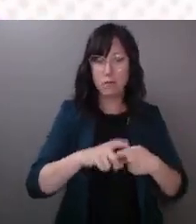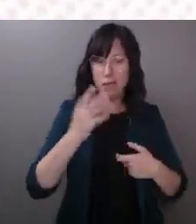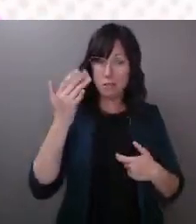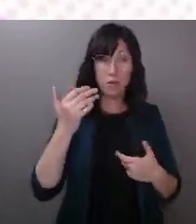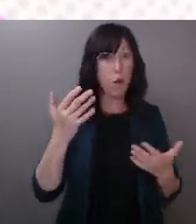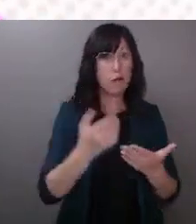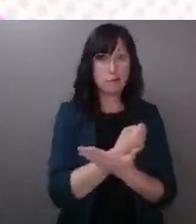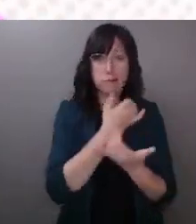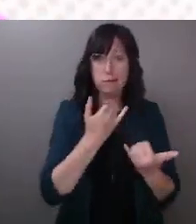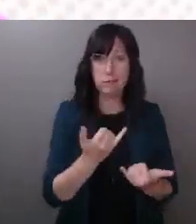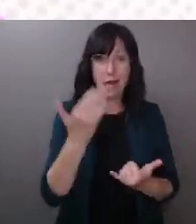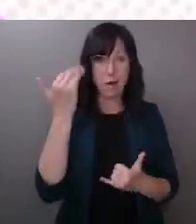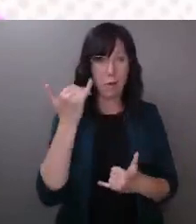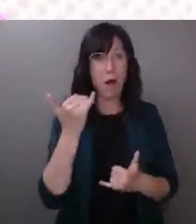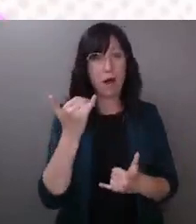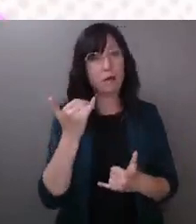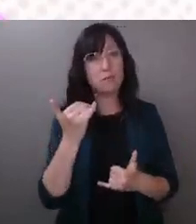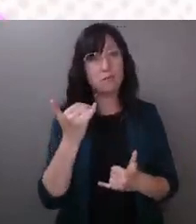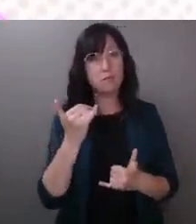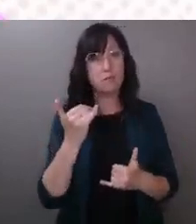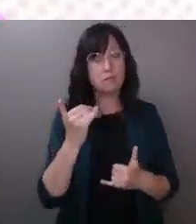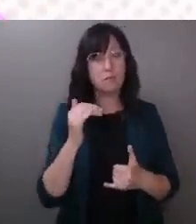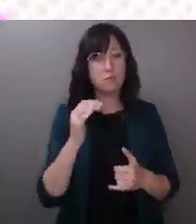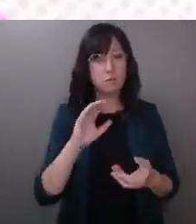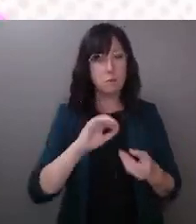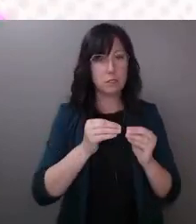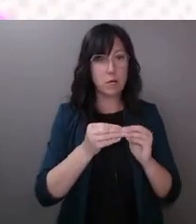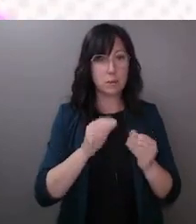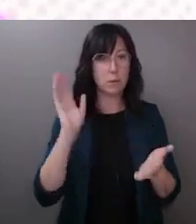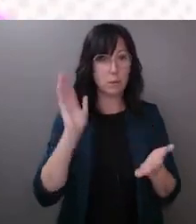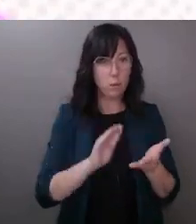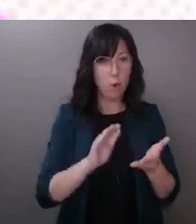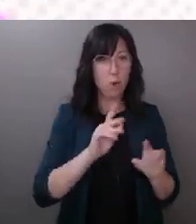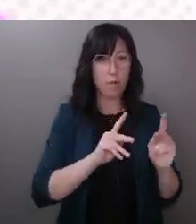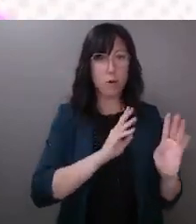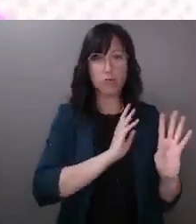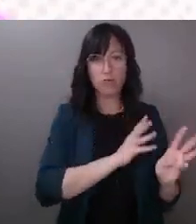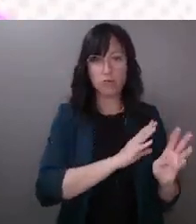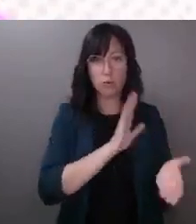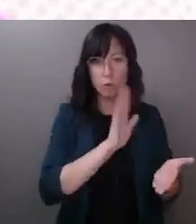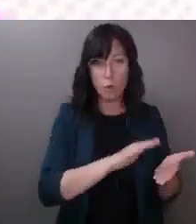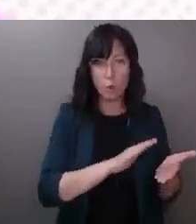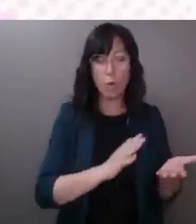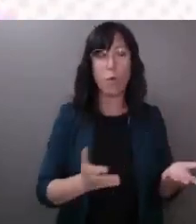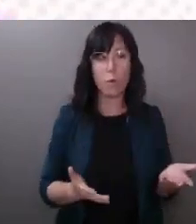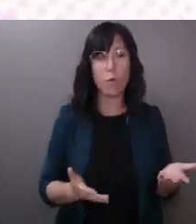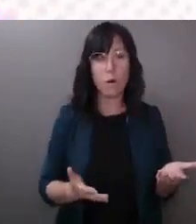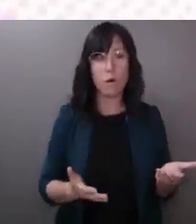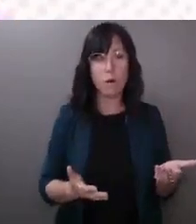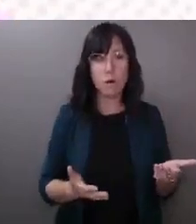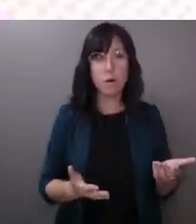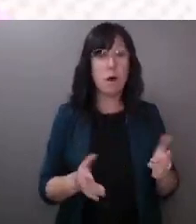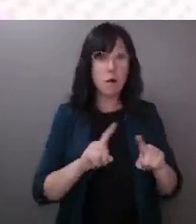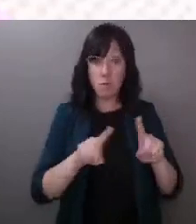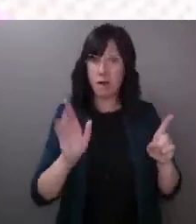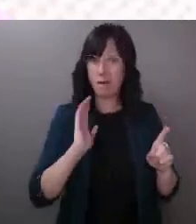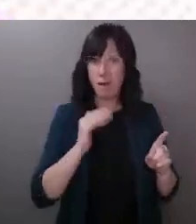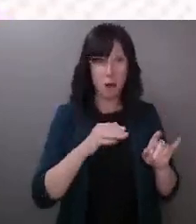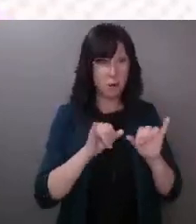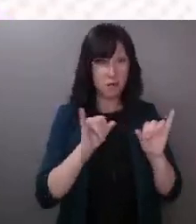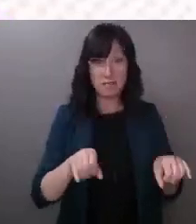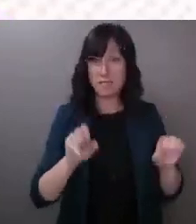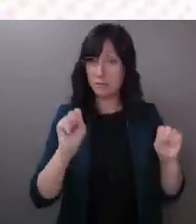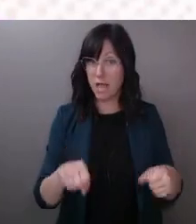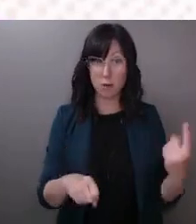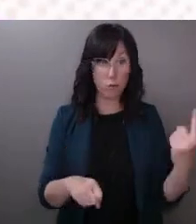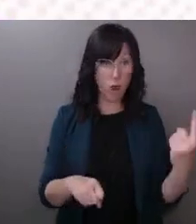ridership is not there. And again, that's why the system has been built to either use single car or double